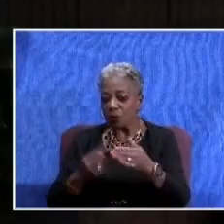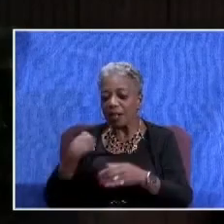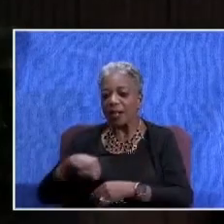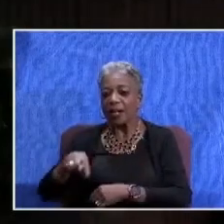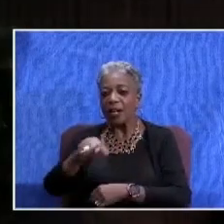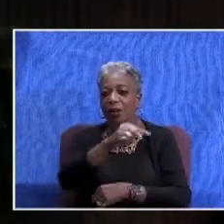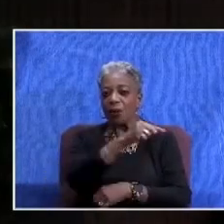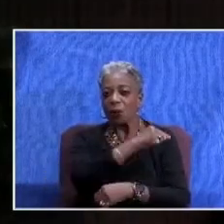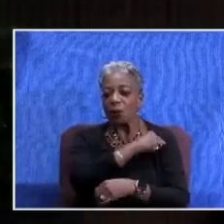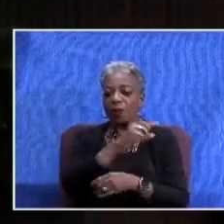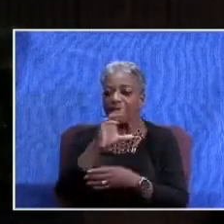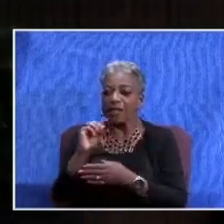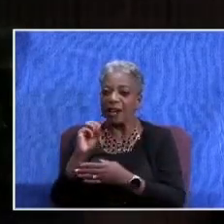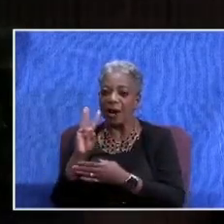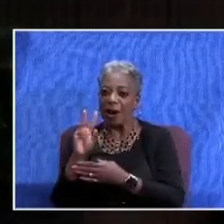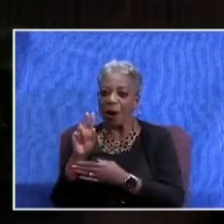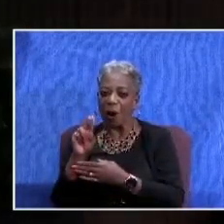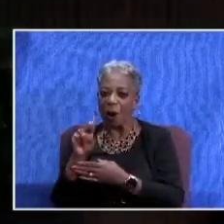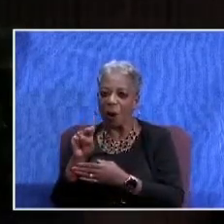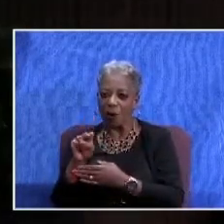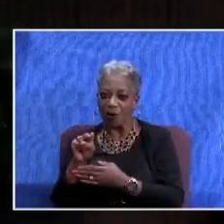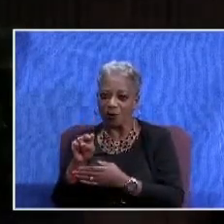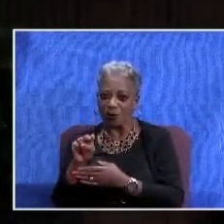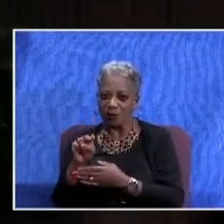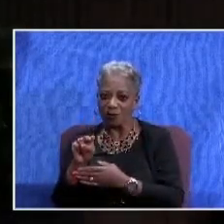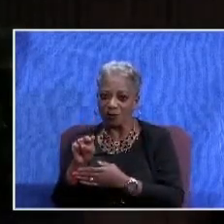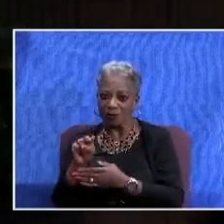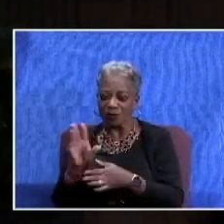to pass down but some funeral bills.